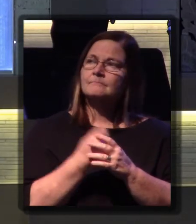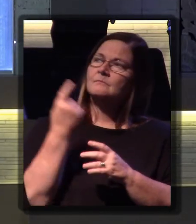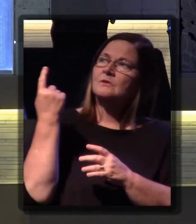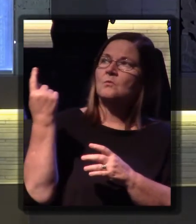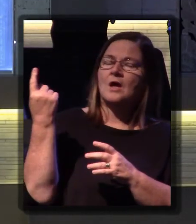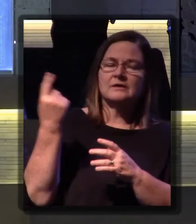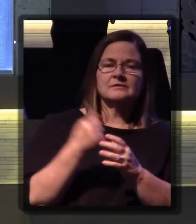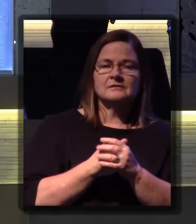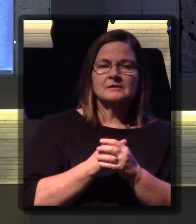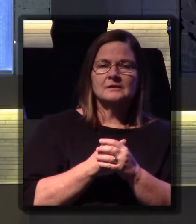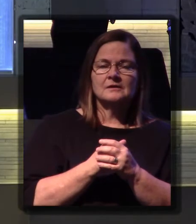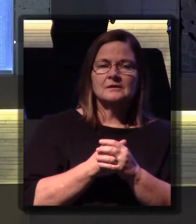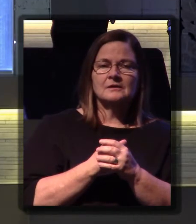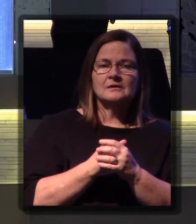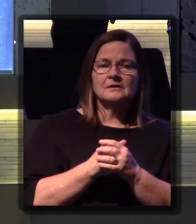to